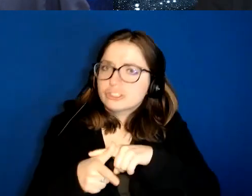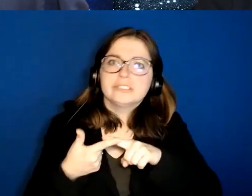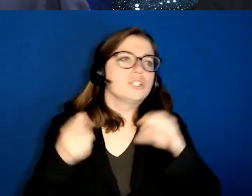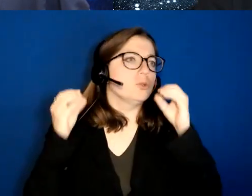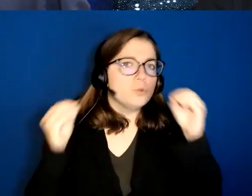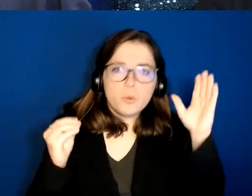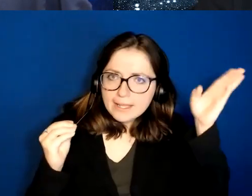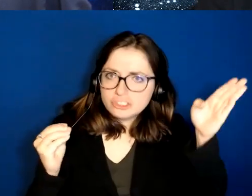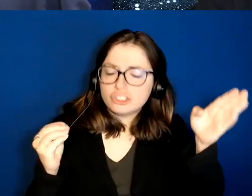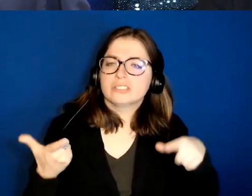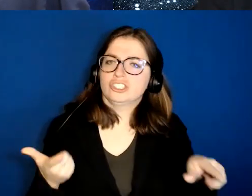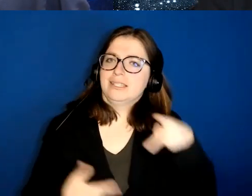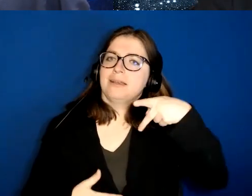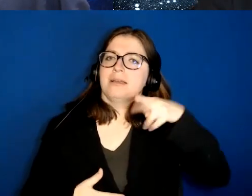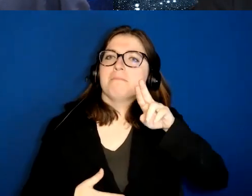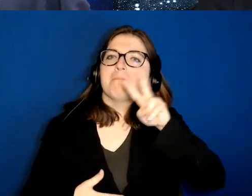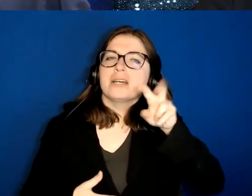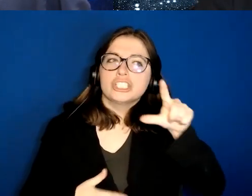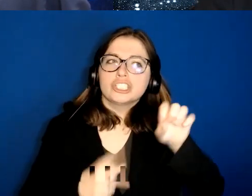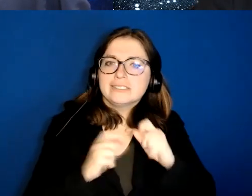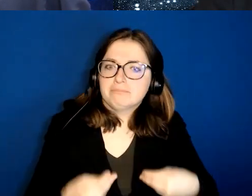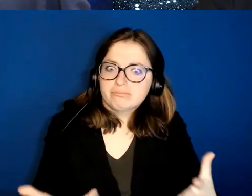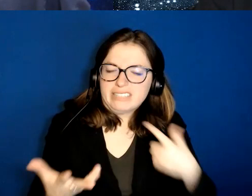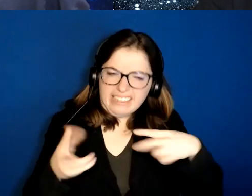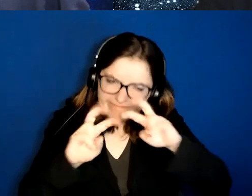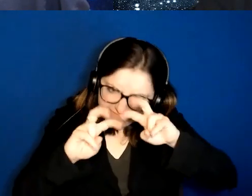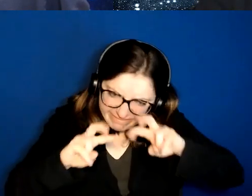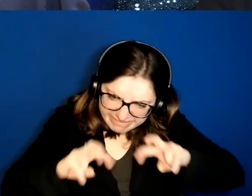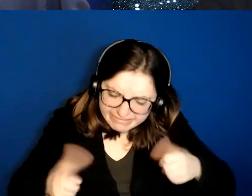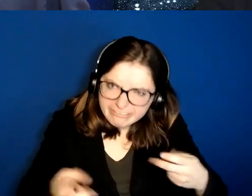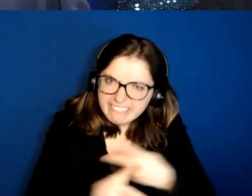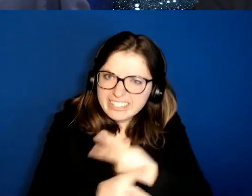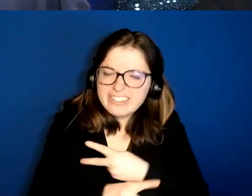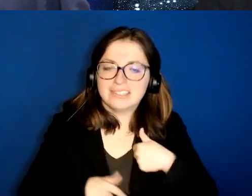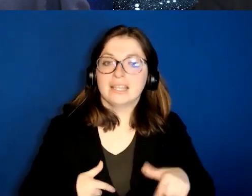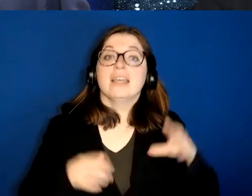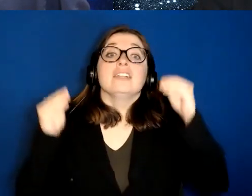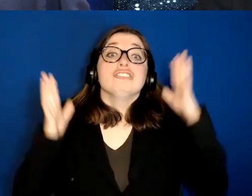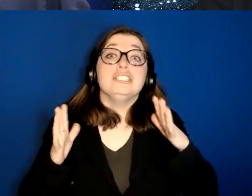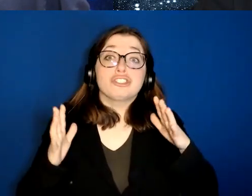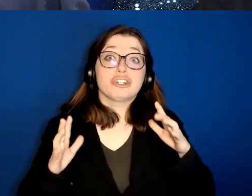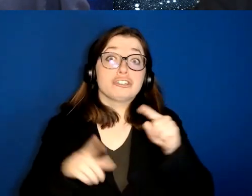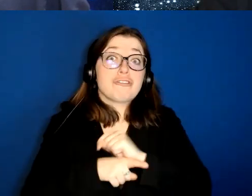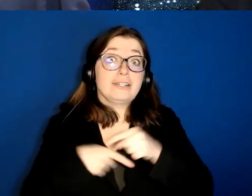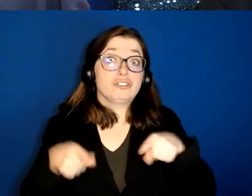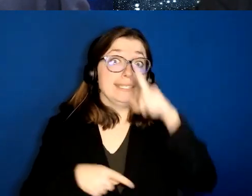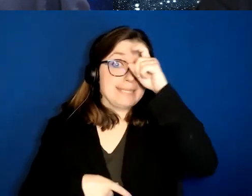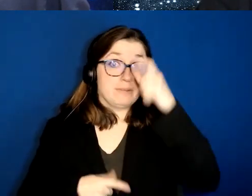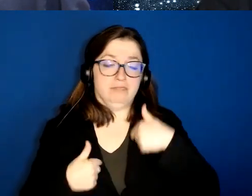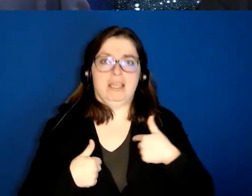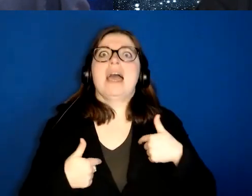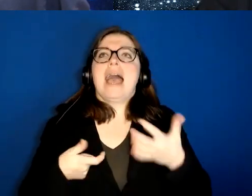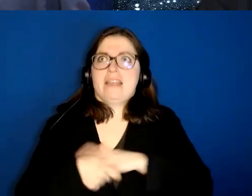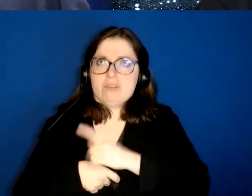And the amazing thing to me is when I do teacher training in the summer with a room full of 25 college professors, I say, okay, I could cover one course